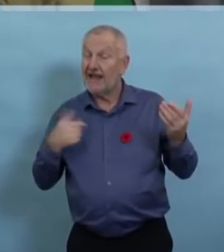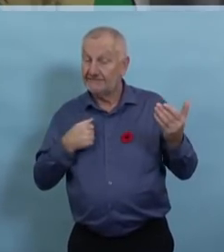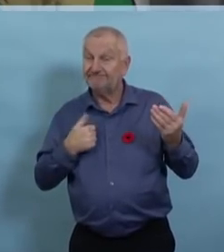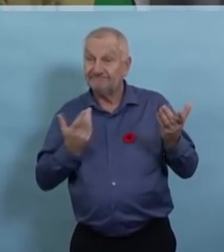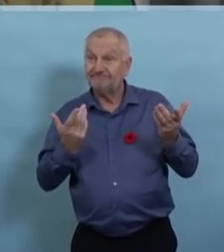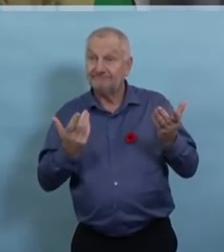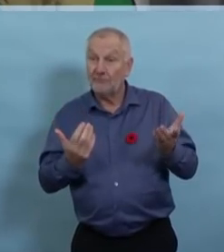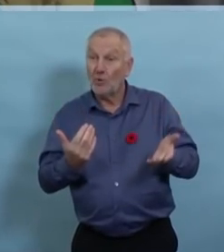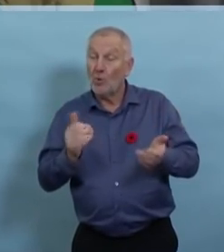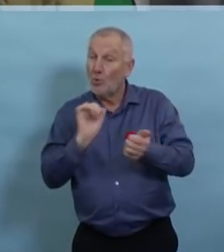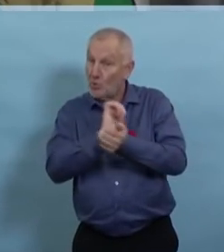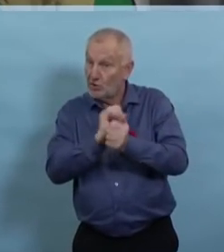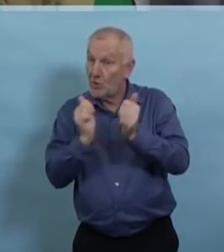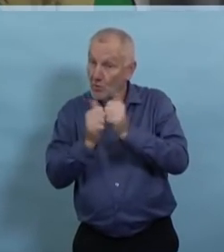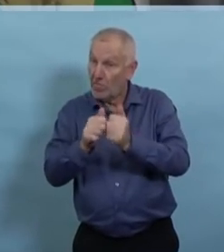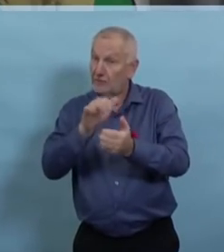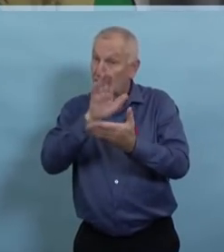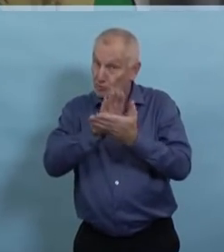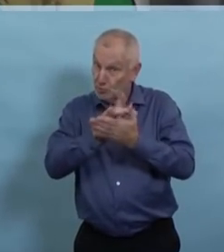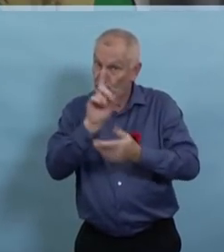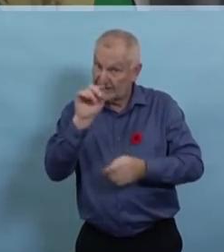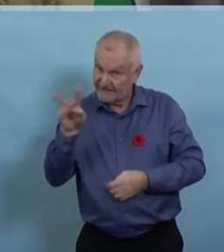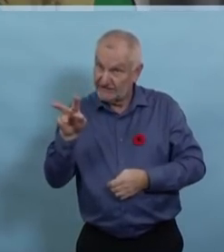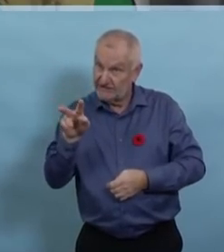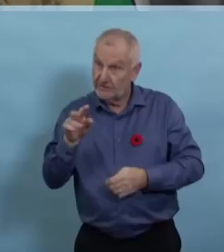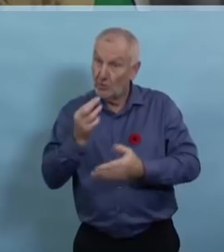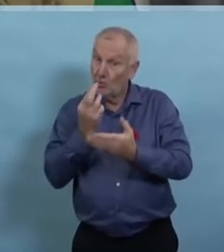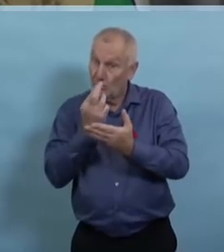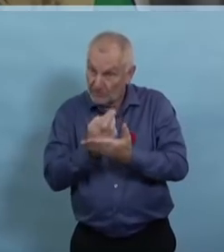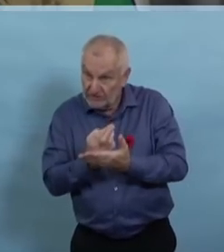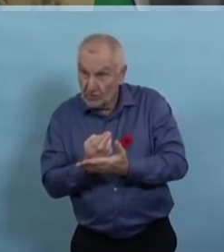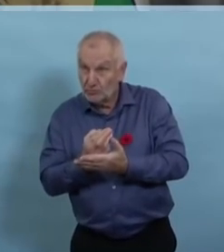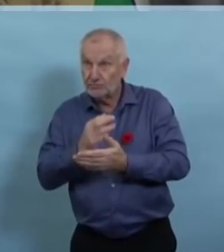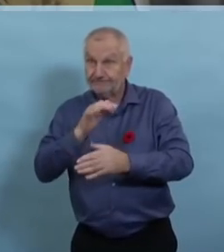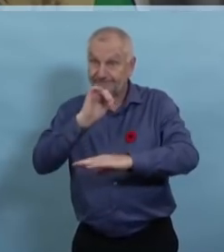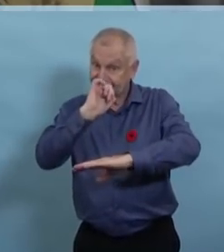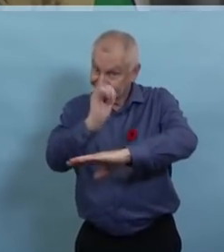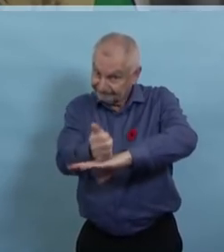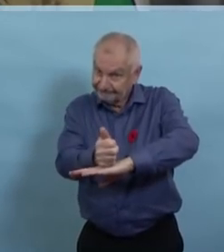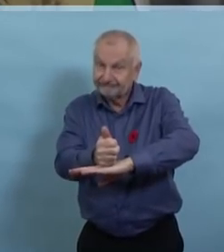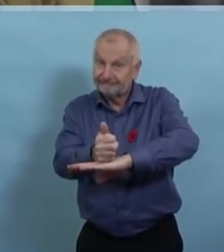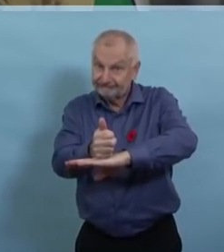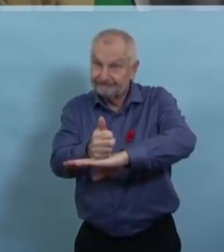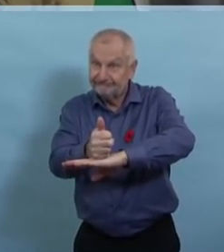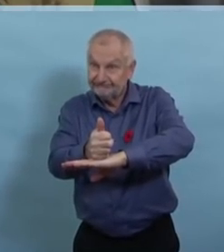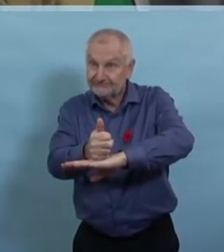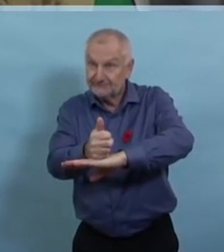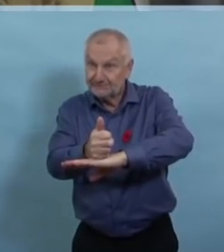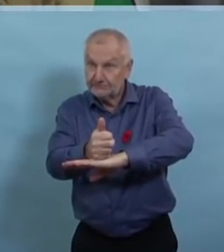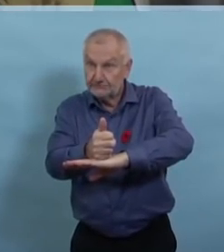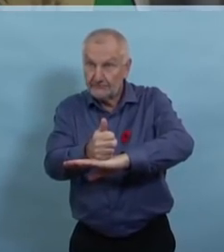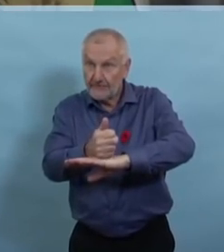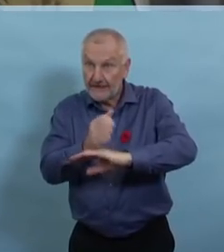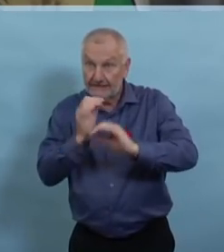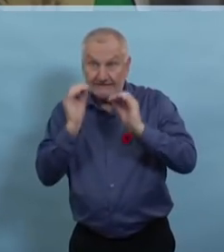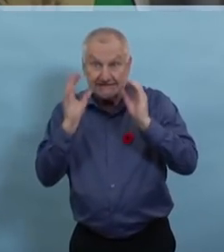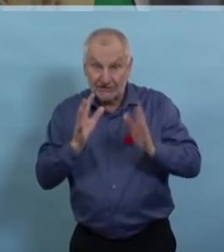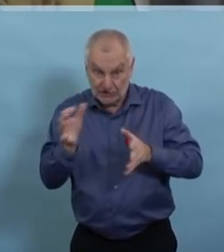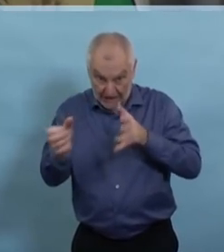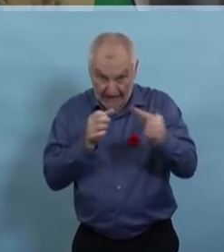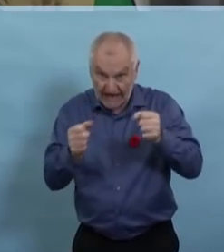are resources in place for hiring of teachers and for staff at the school division